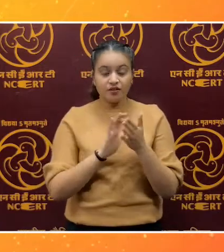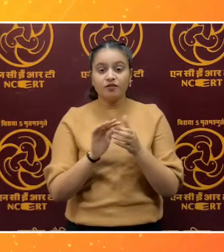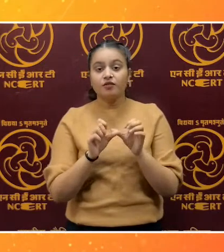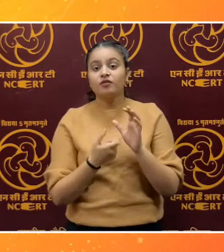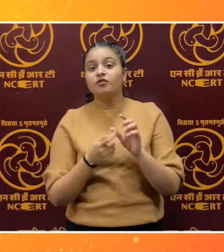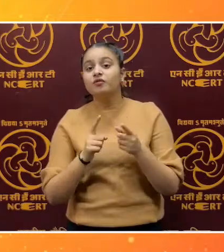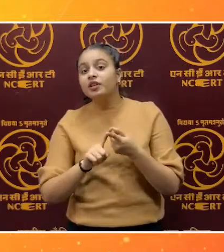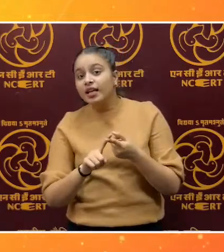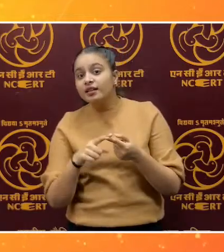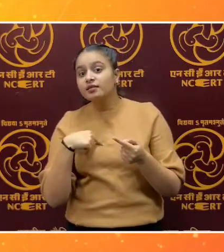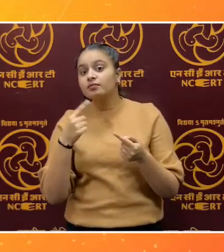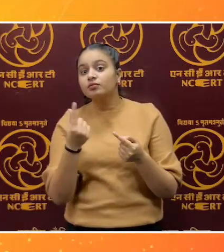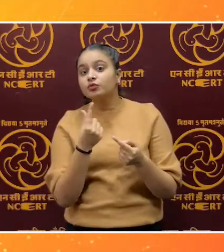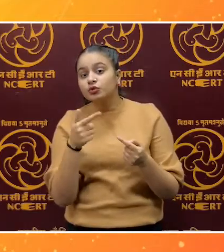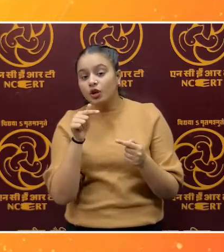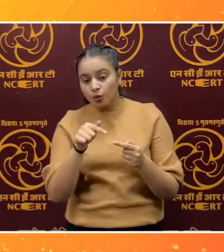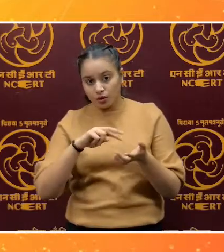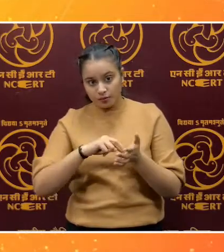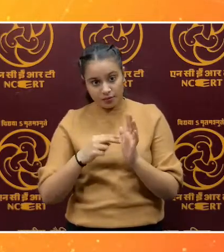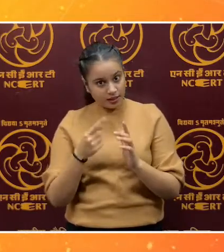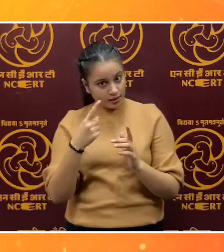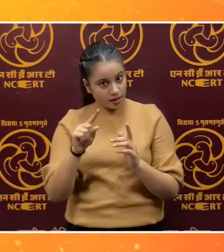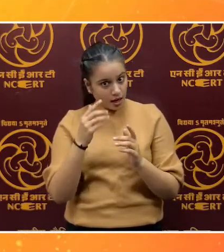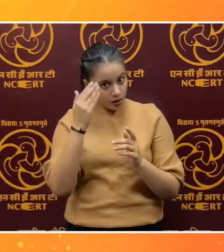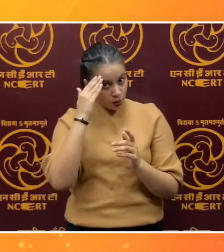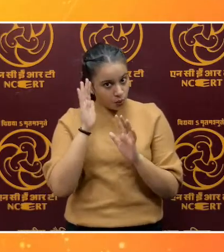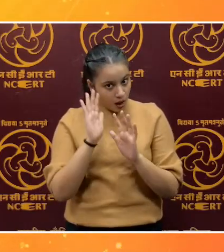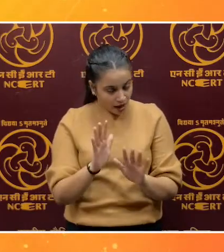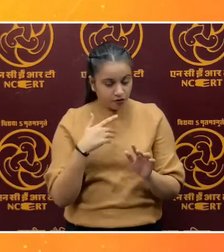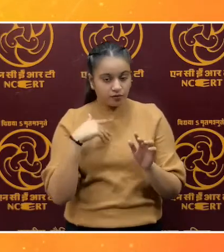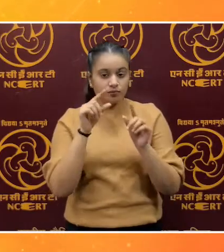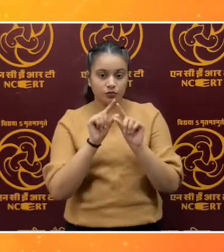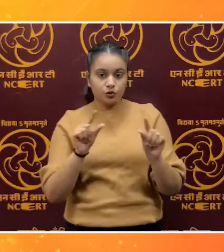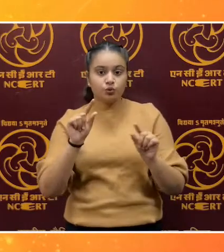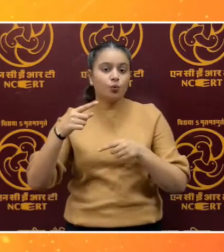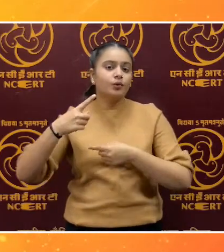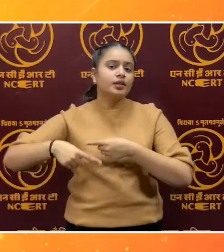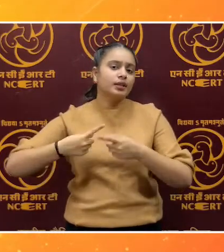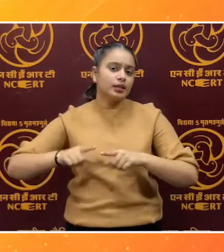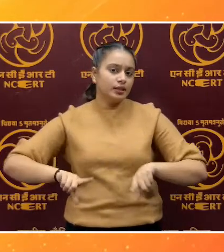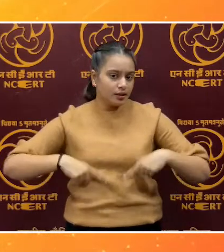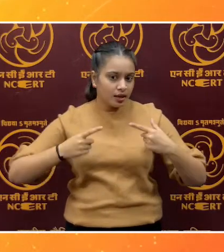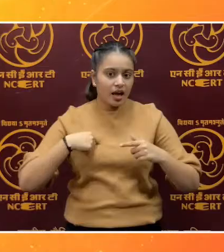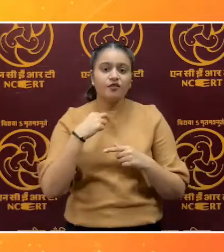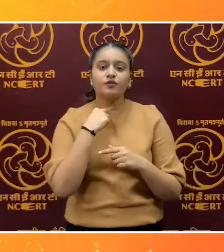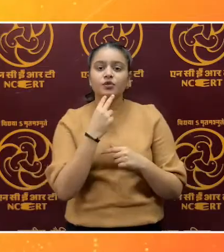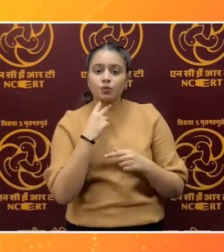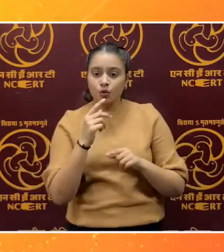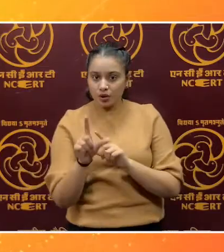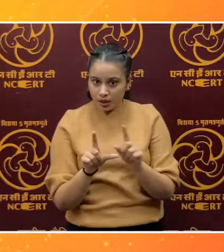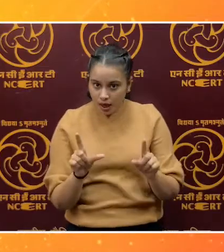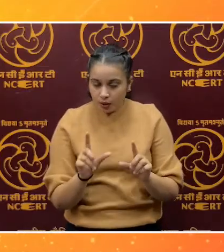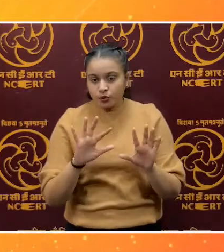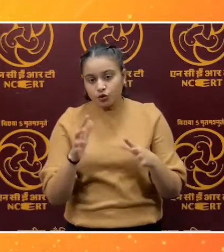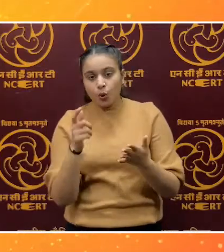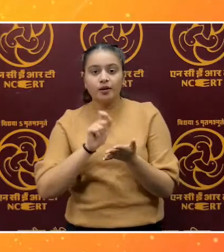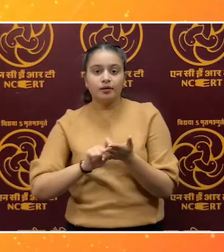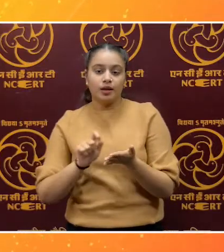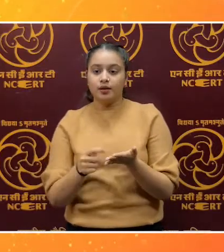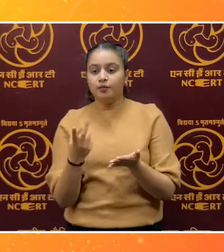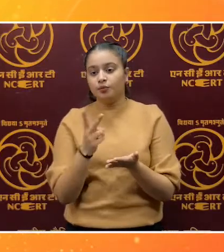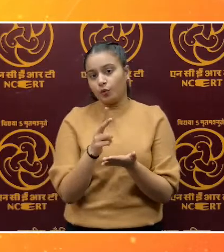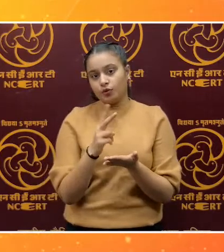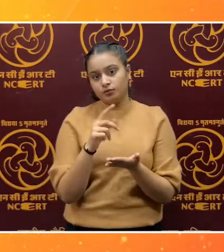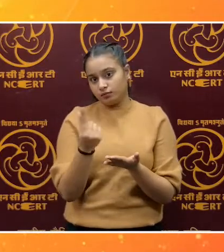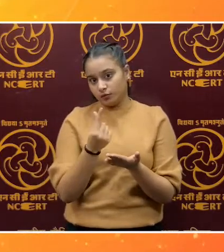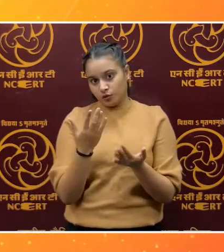be used, if you know the right meaning of them, they can be used in your day-to-day spoken language or even in writings.